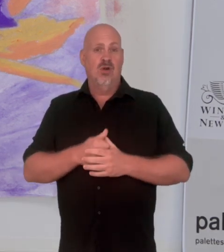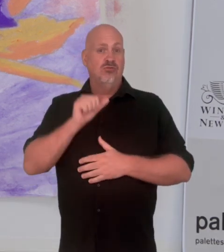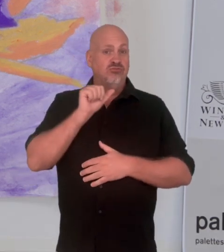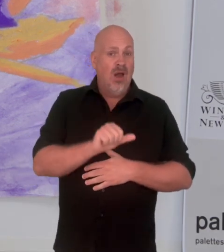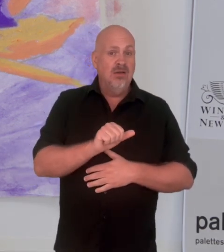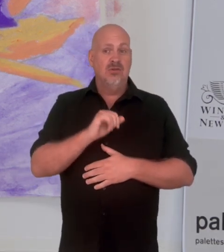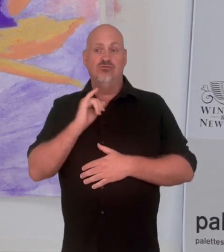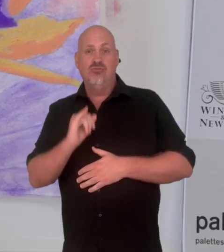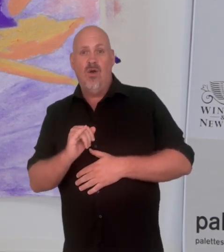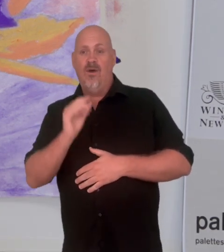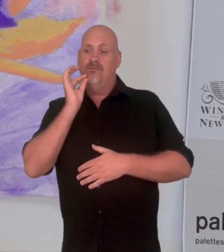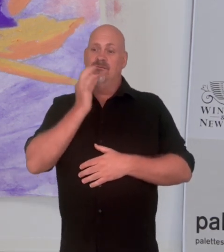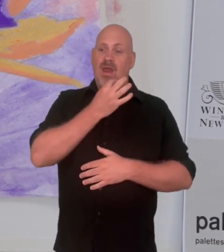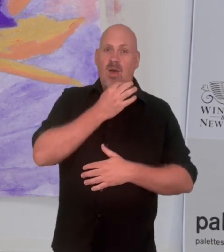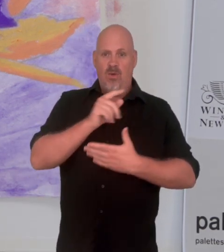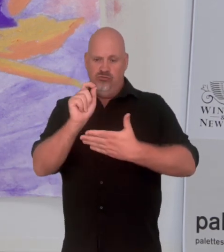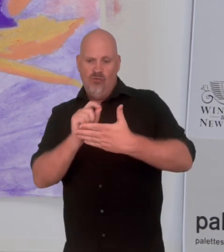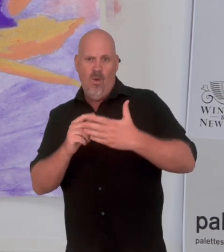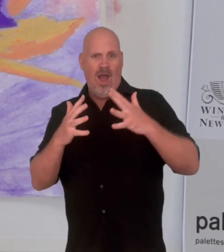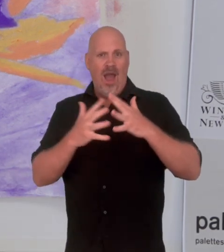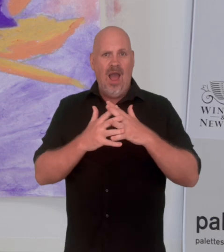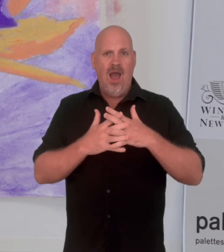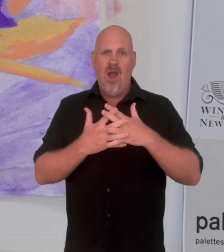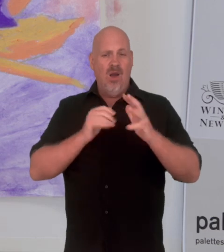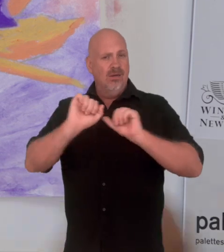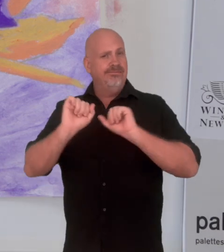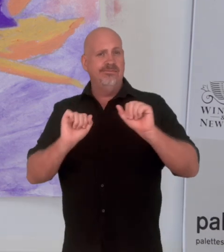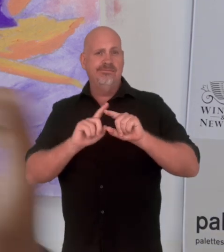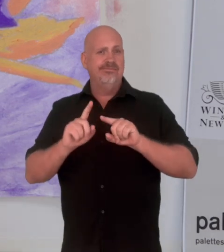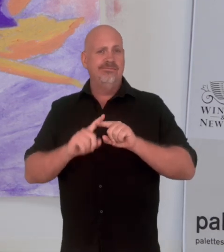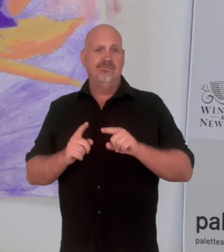flowers or to draw anything really.